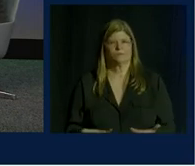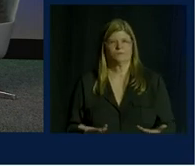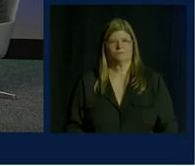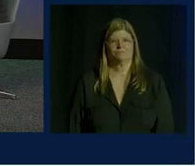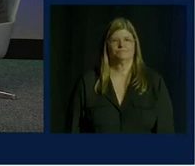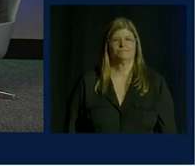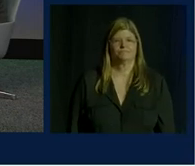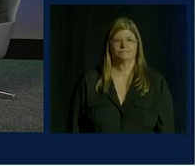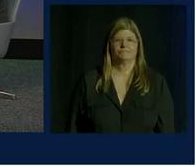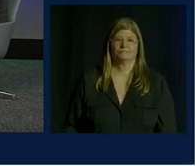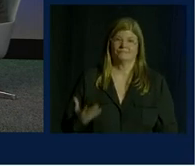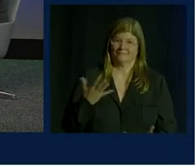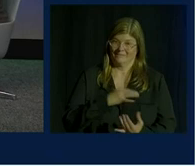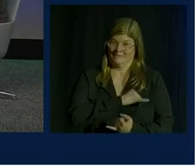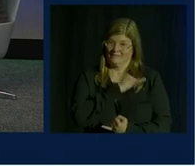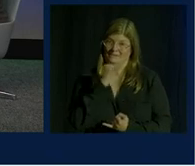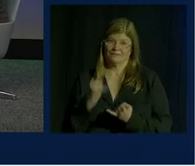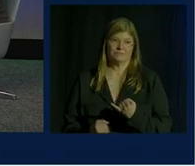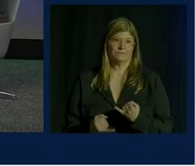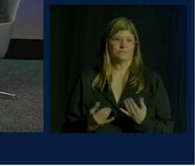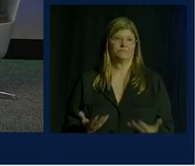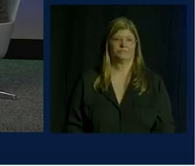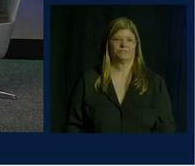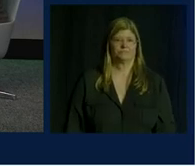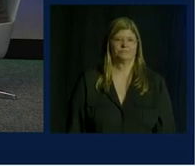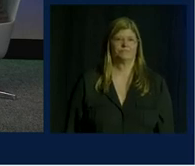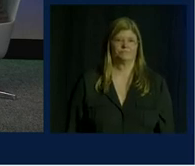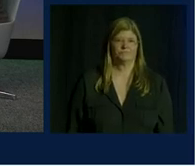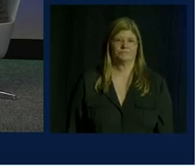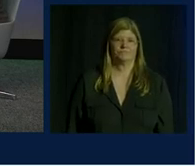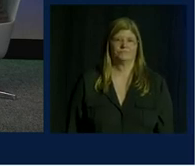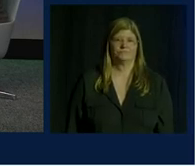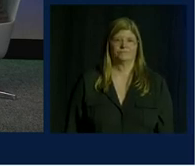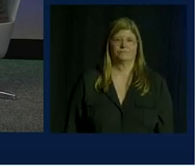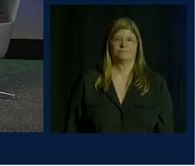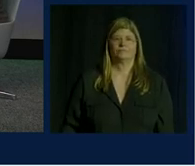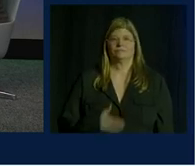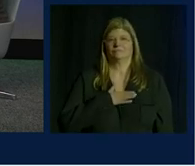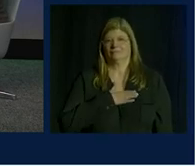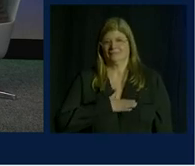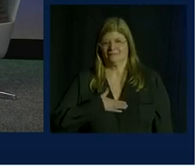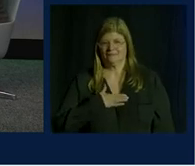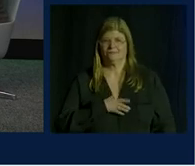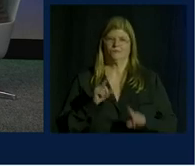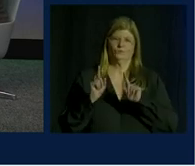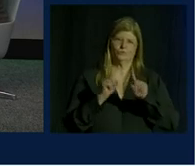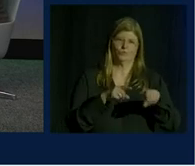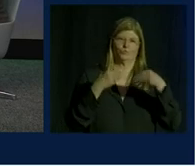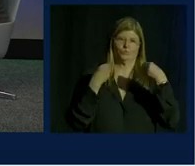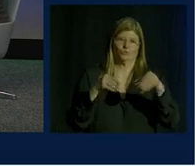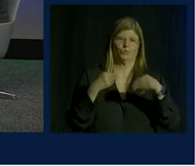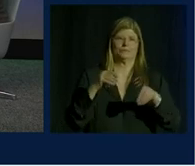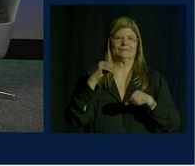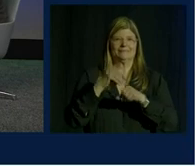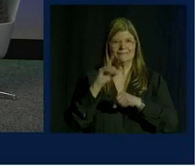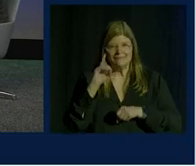last thing, I'm going to push this shameless plug. Please go to Shop in the District and support your local businesses here in DC. Thank